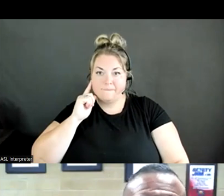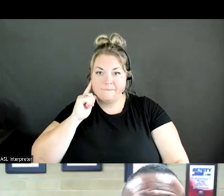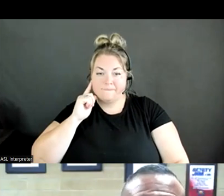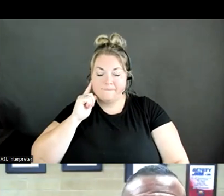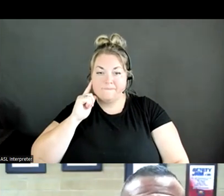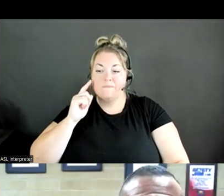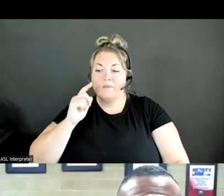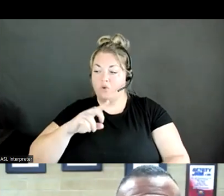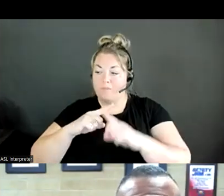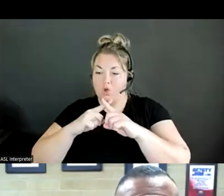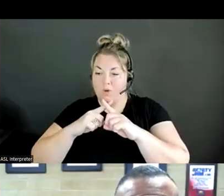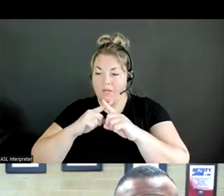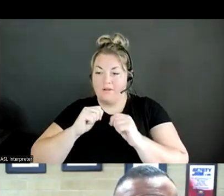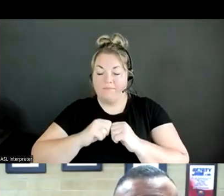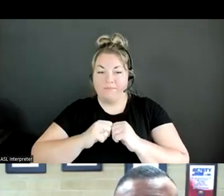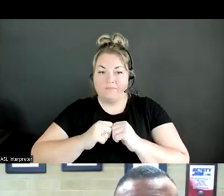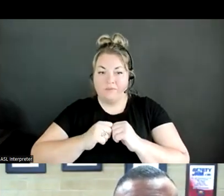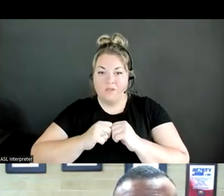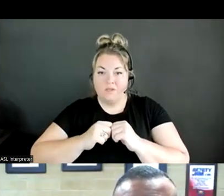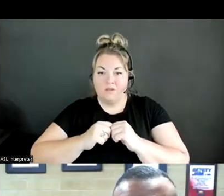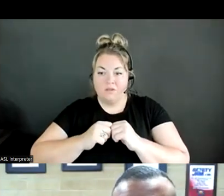You're muted.